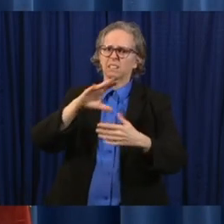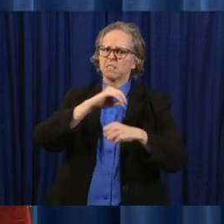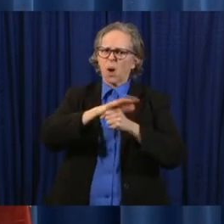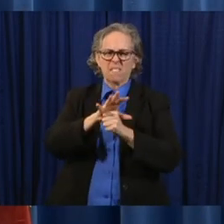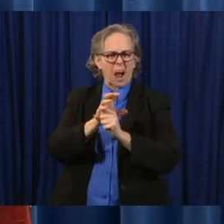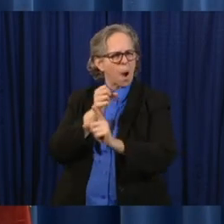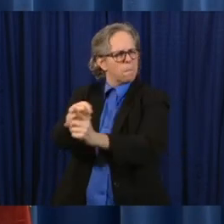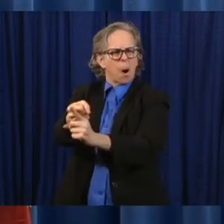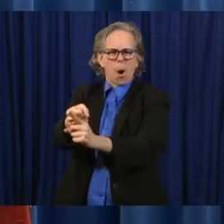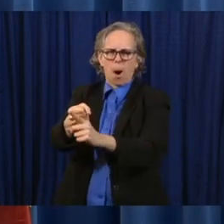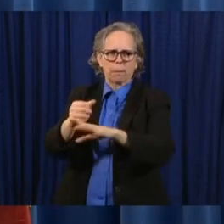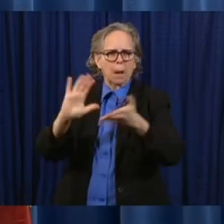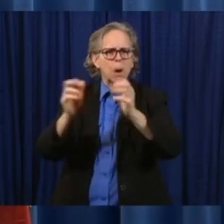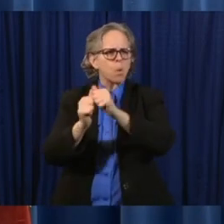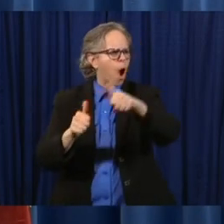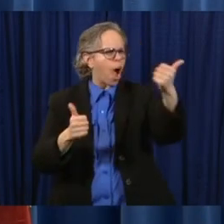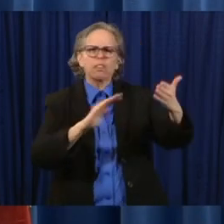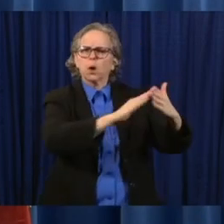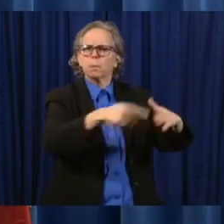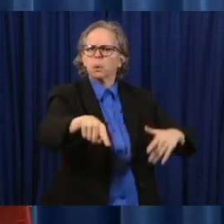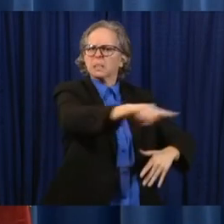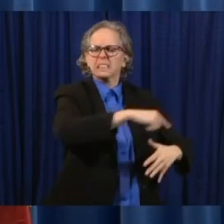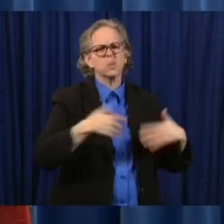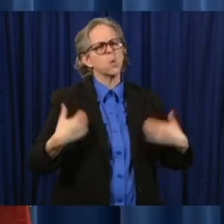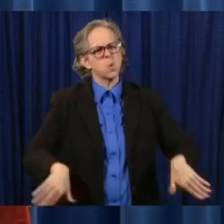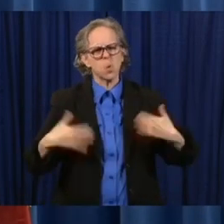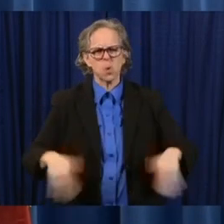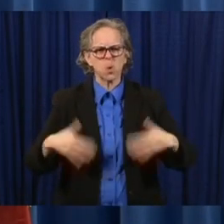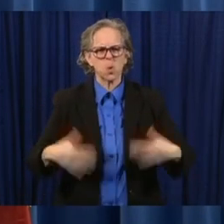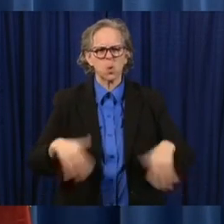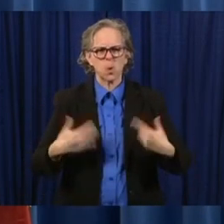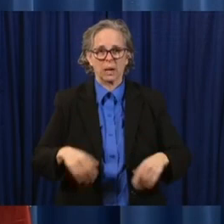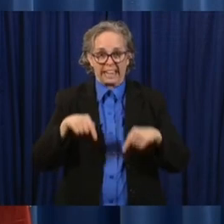Ohio. That's true across the country